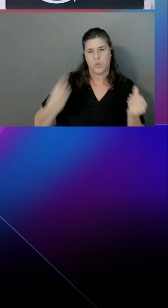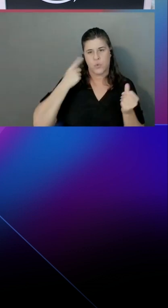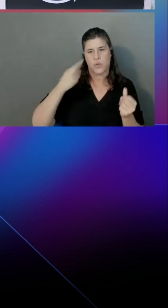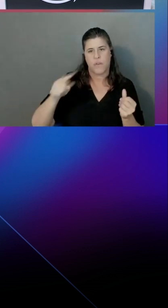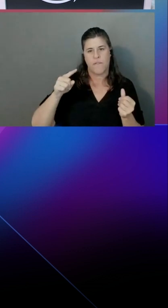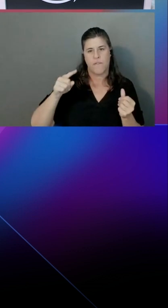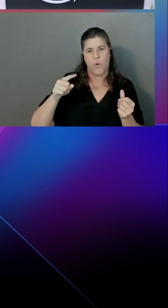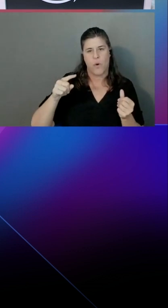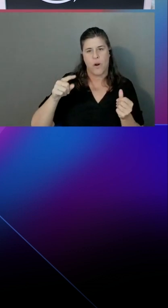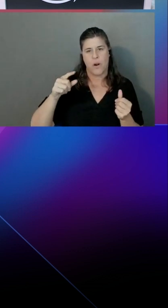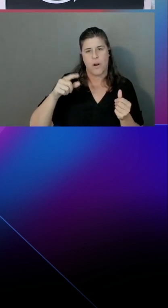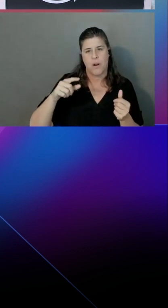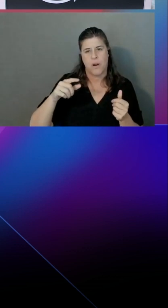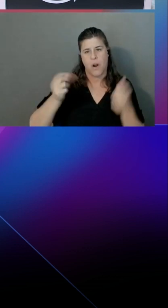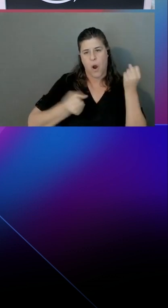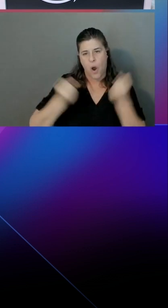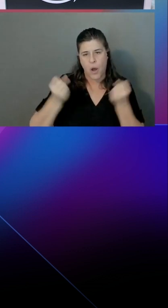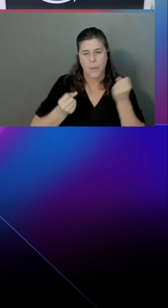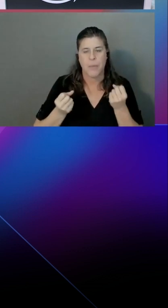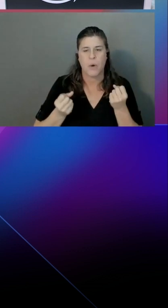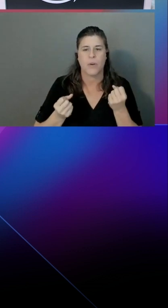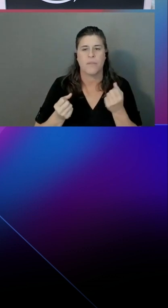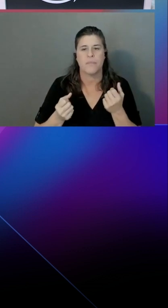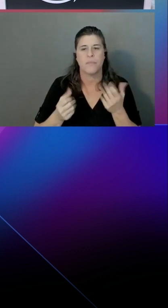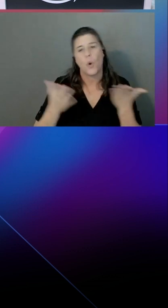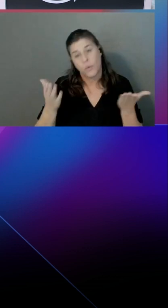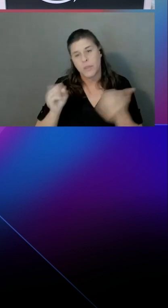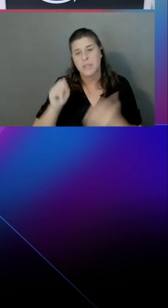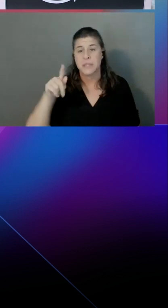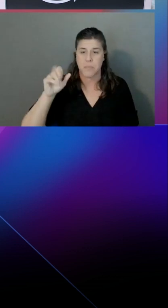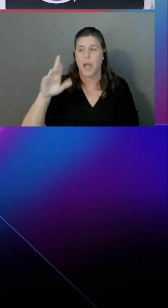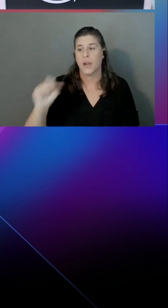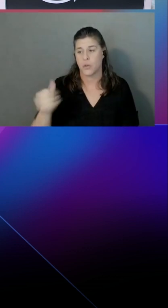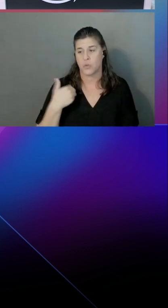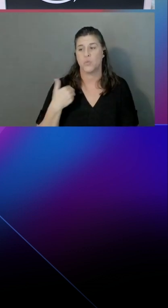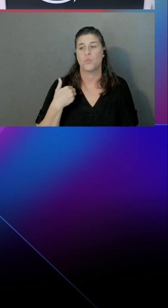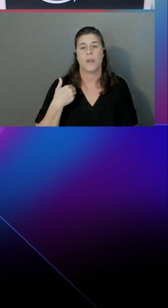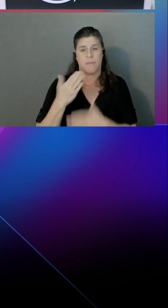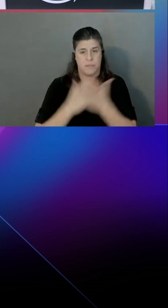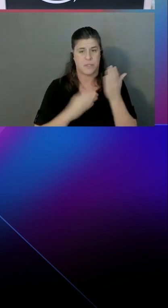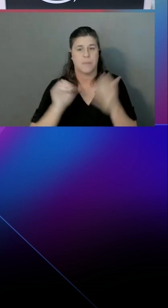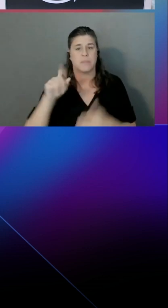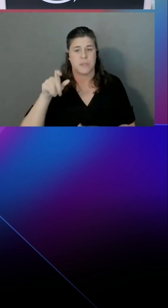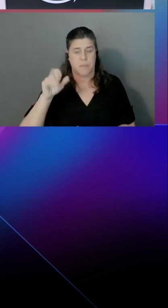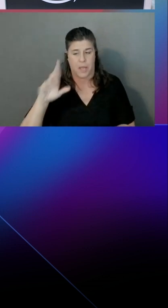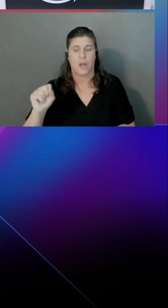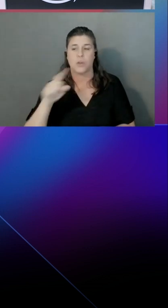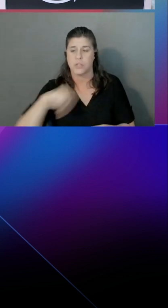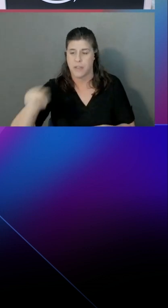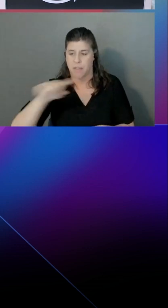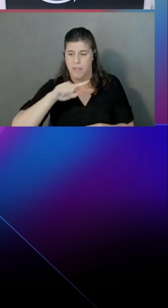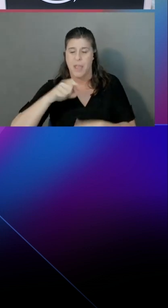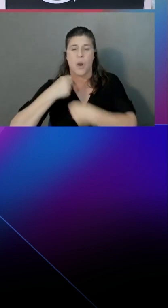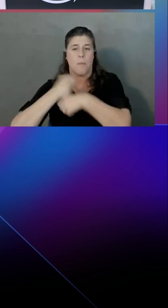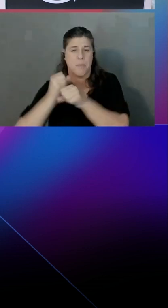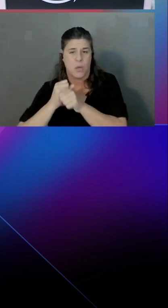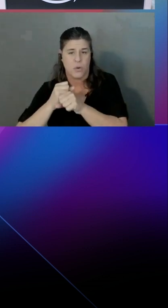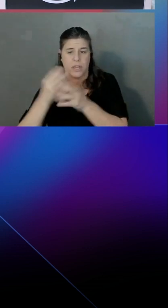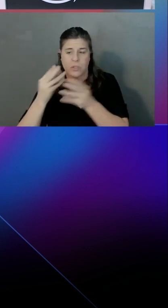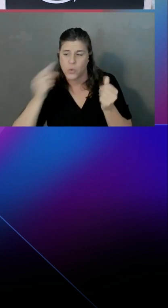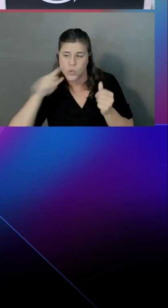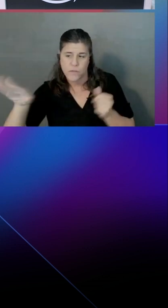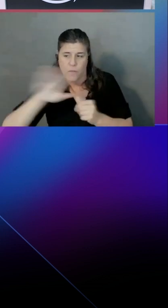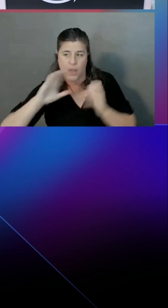right? Automotive OEMs. Or suppliers. We have Or so- first-tier suppliers who are building solutions for their customers, the